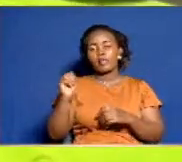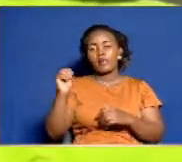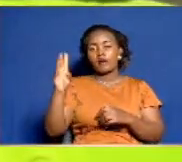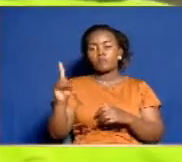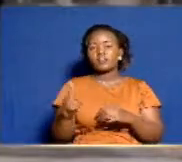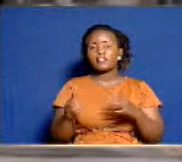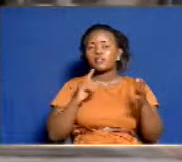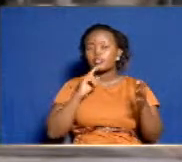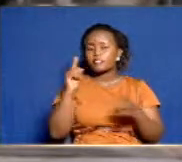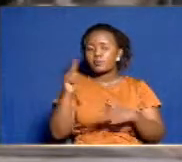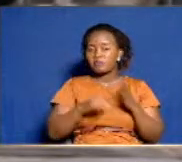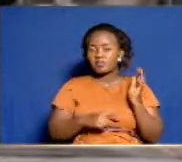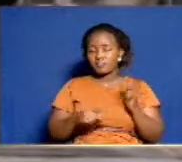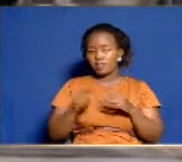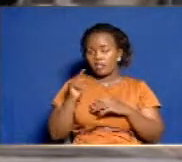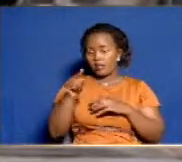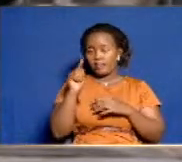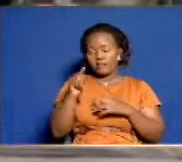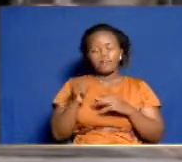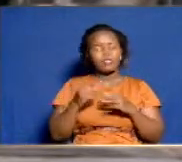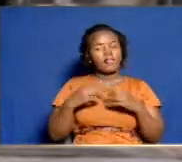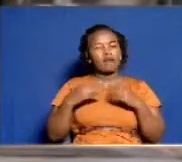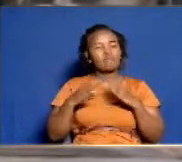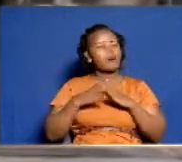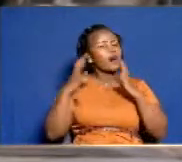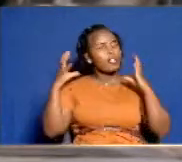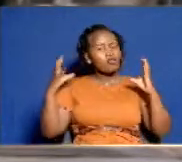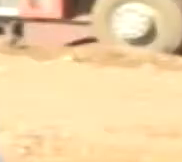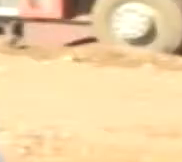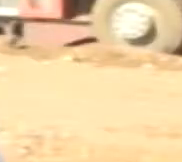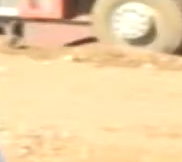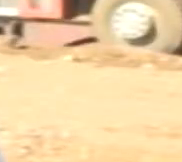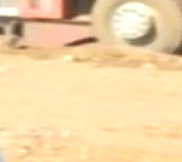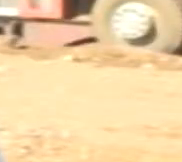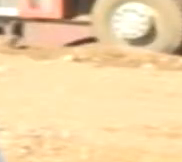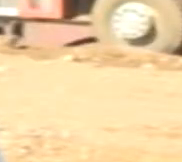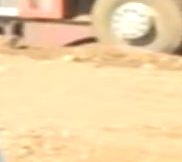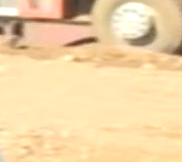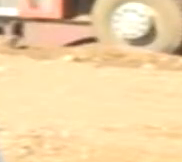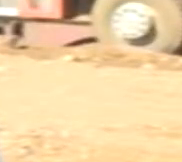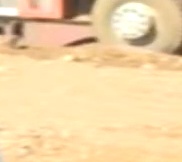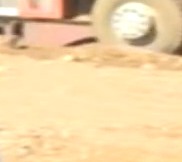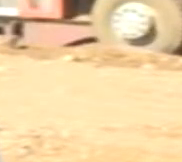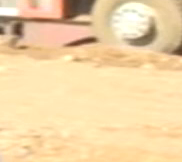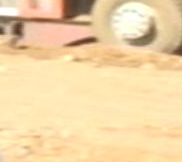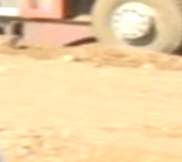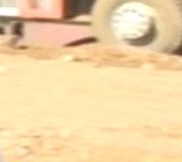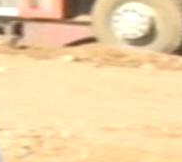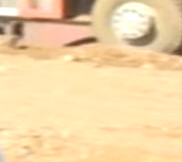Otieno says is a pointer of the huge resource in the region. It is struck one of the